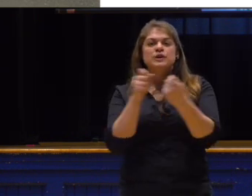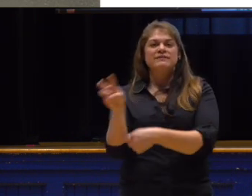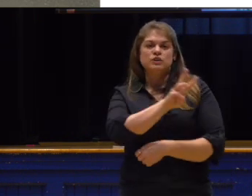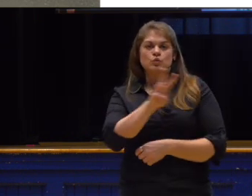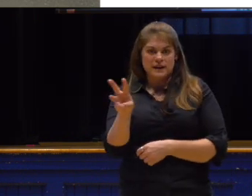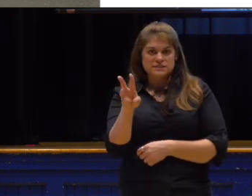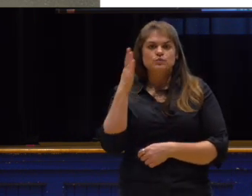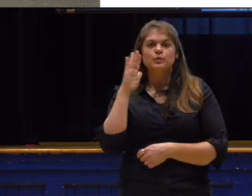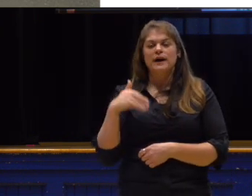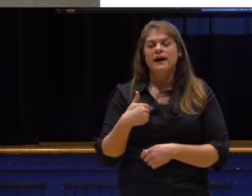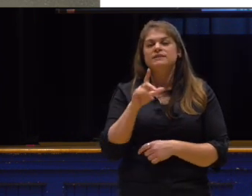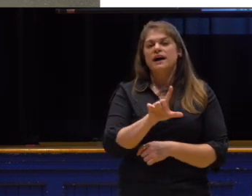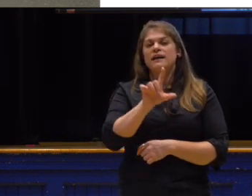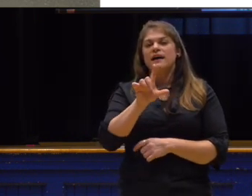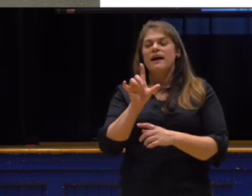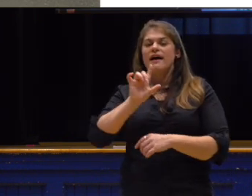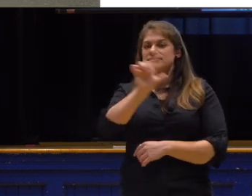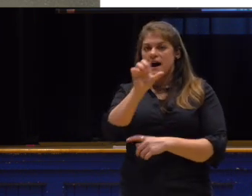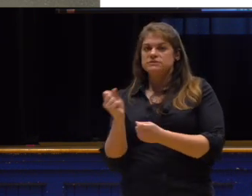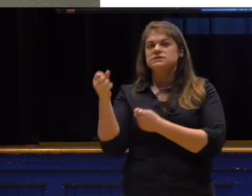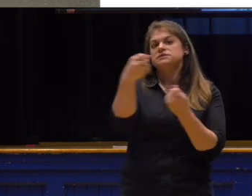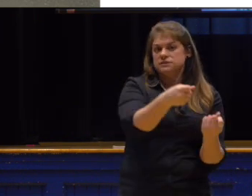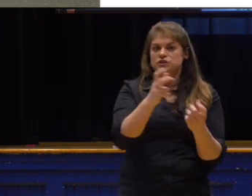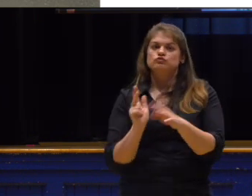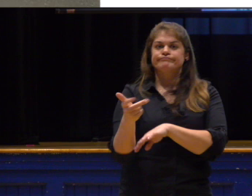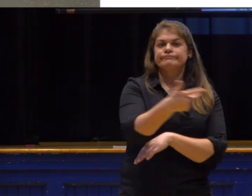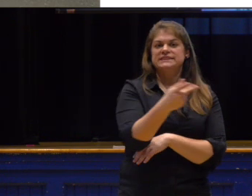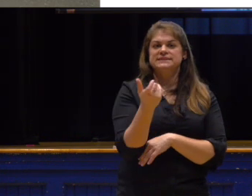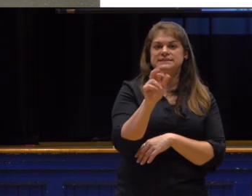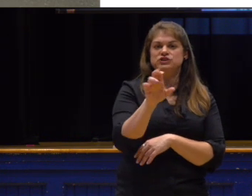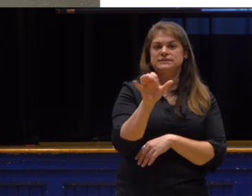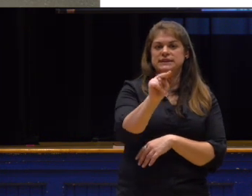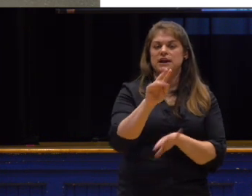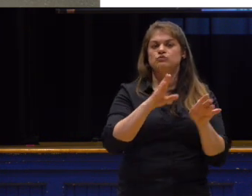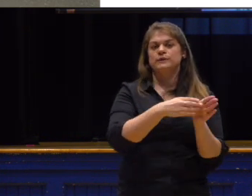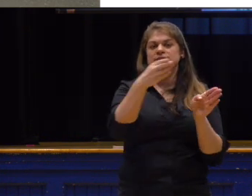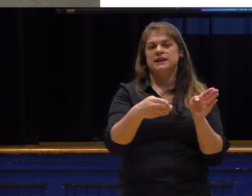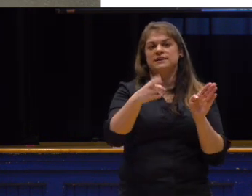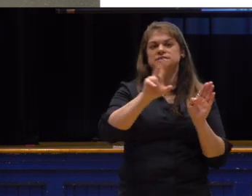be a left-hand turn to get onto Dickinson Street where the Dunkin' Donuts